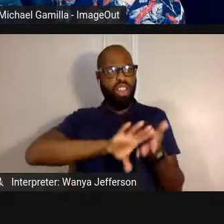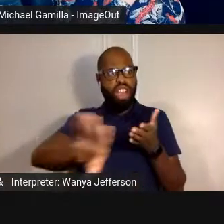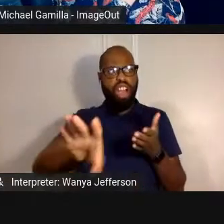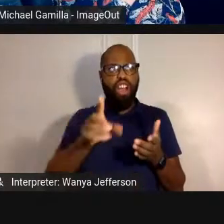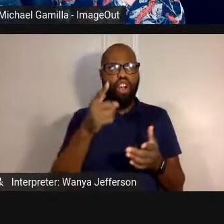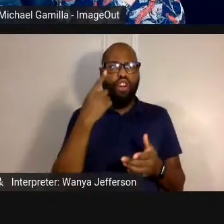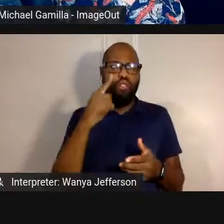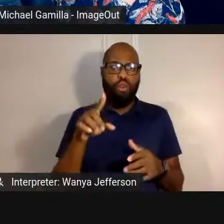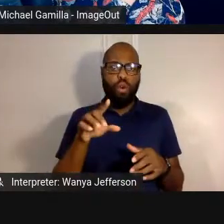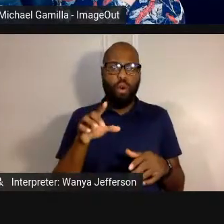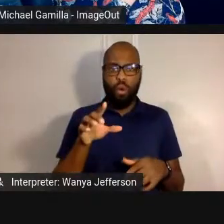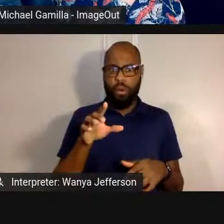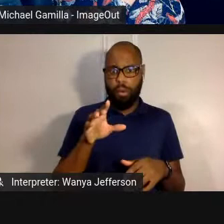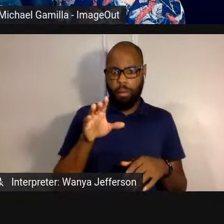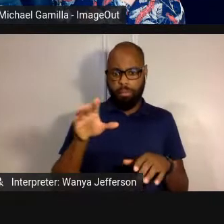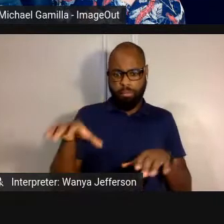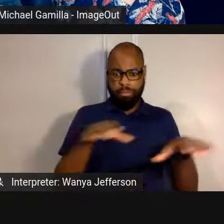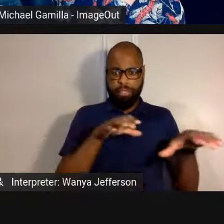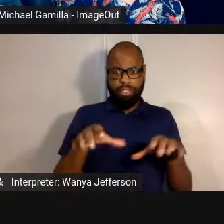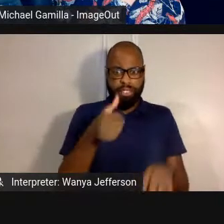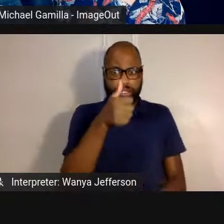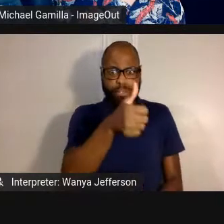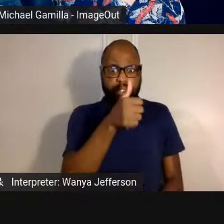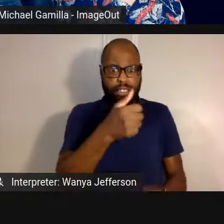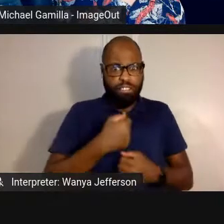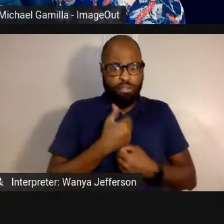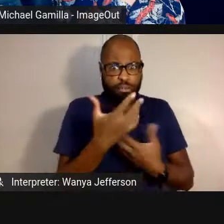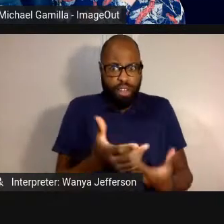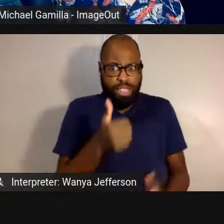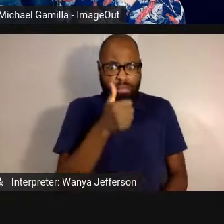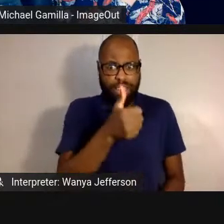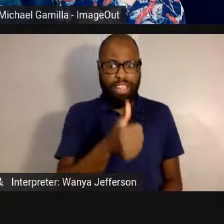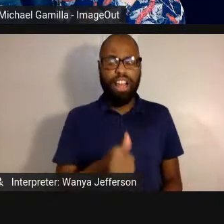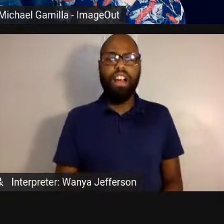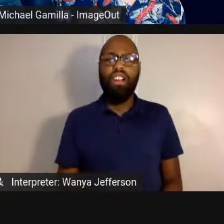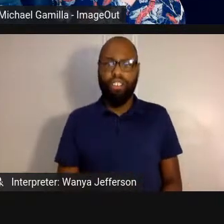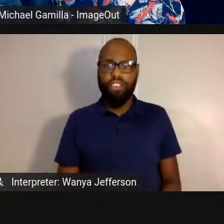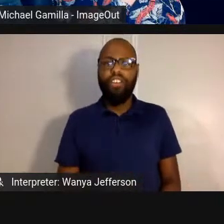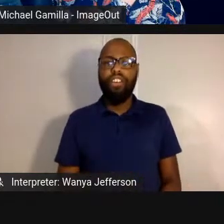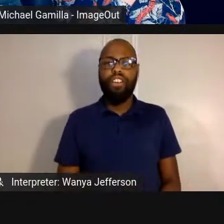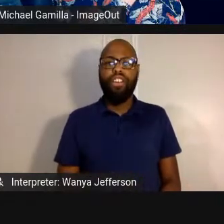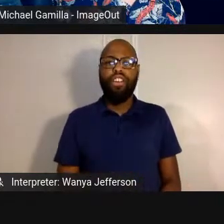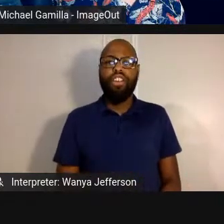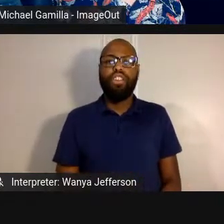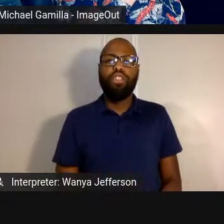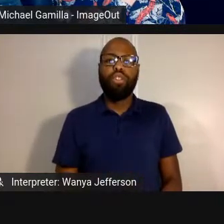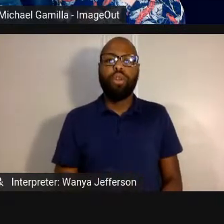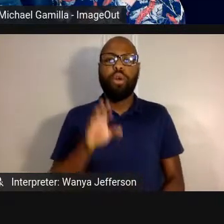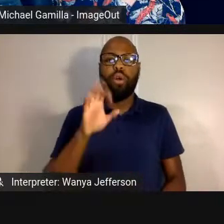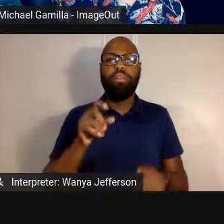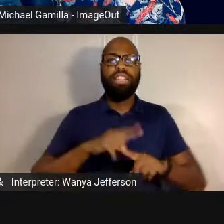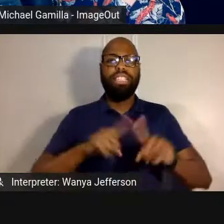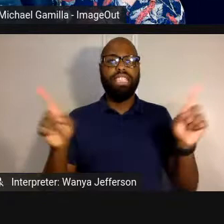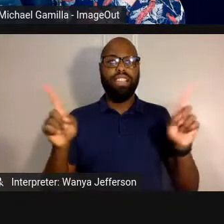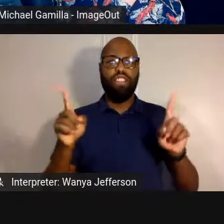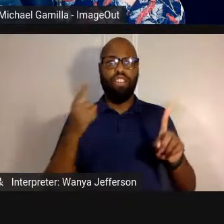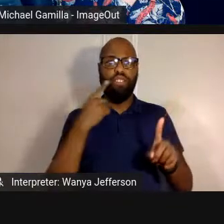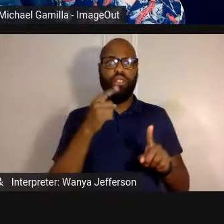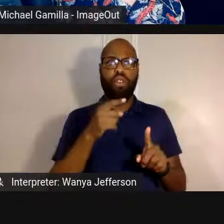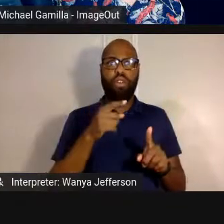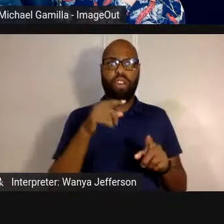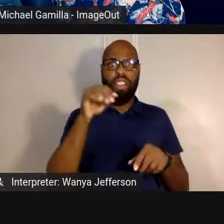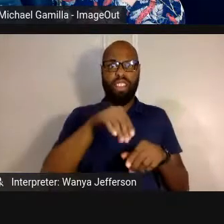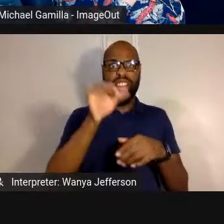being different for them is being in their country is bad, but they have to discover